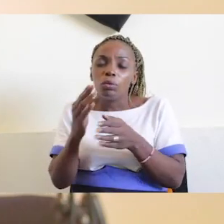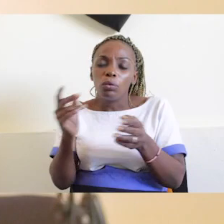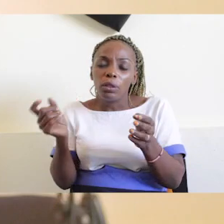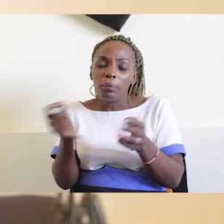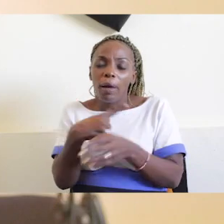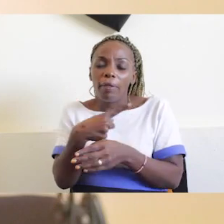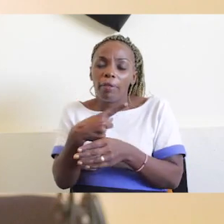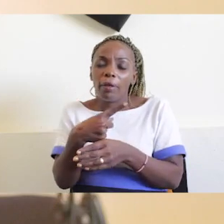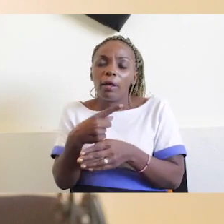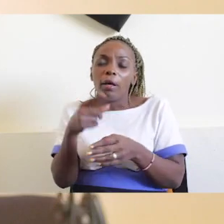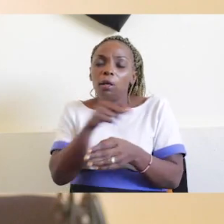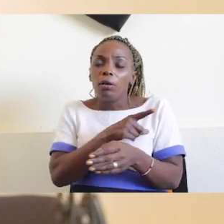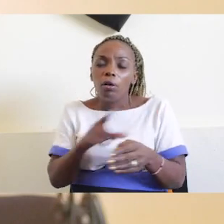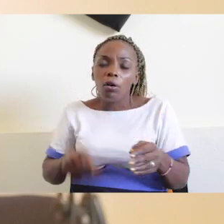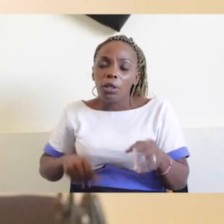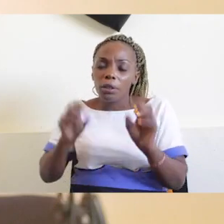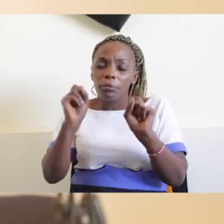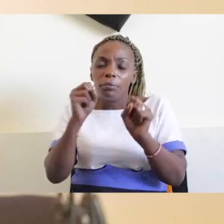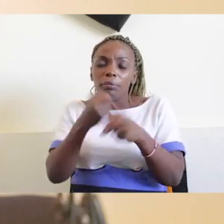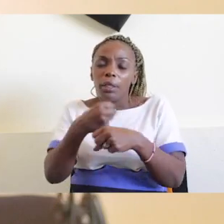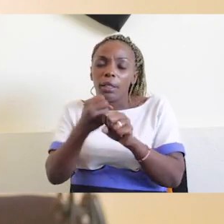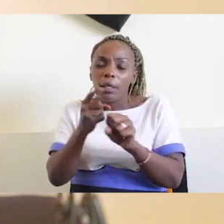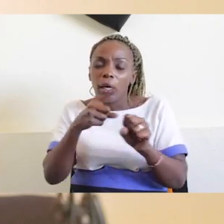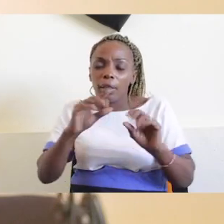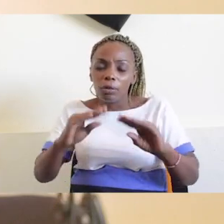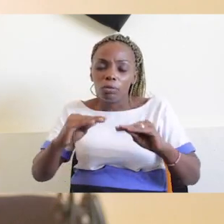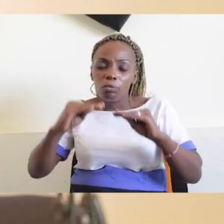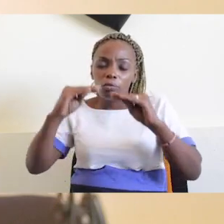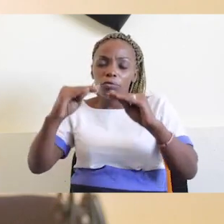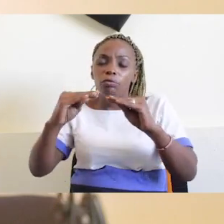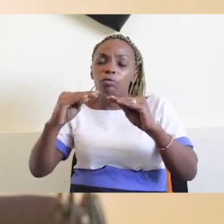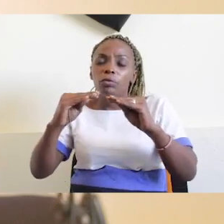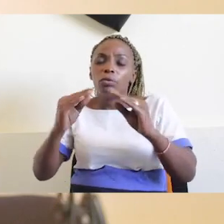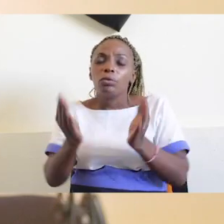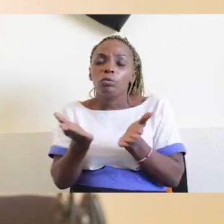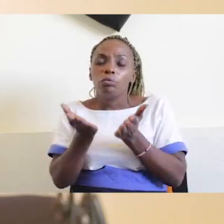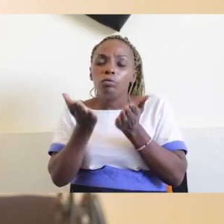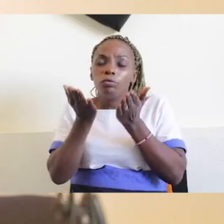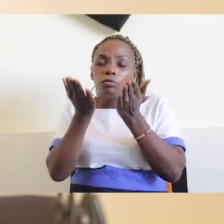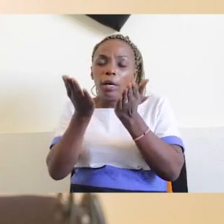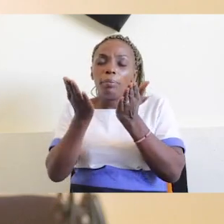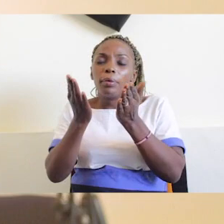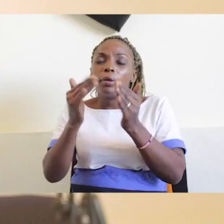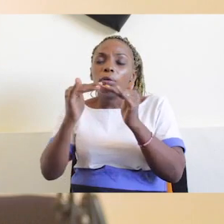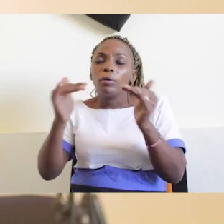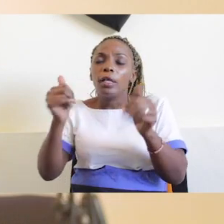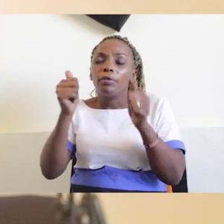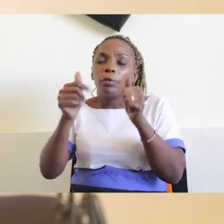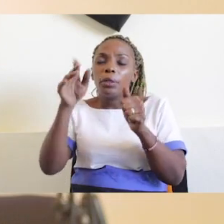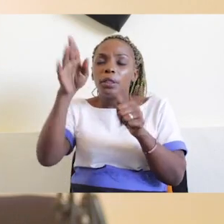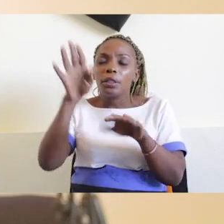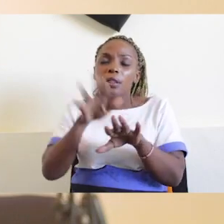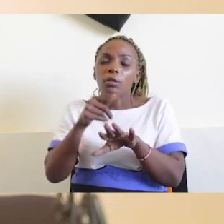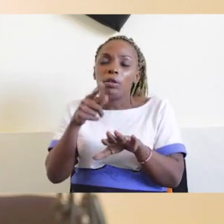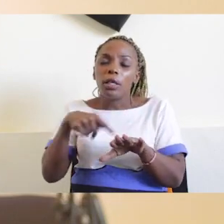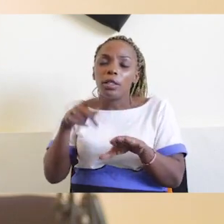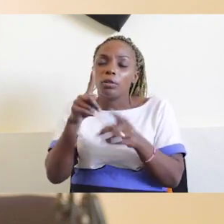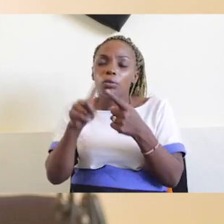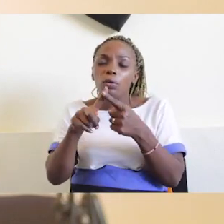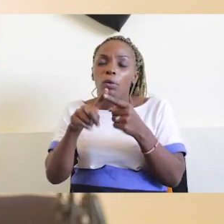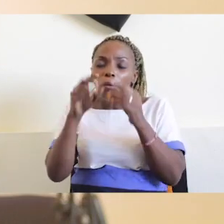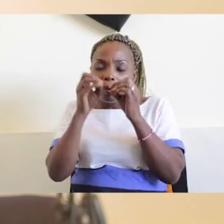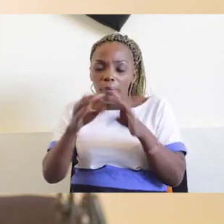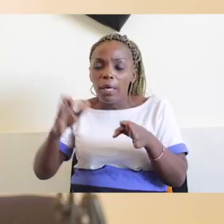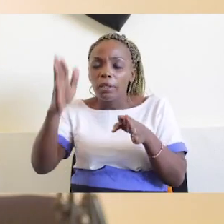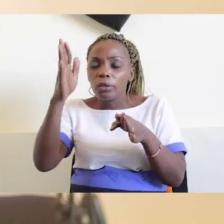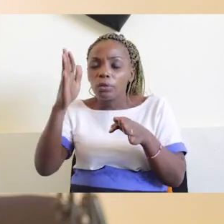month, that, Lord, you'll cause us to soar and to rise up to the level that you are calling us to. We bless you,